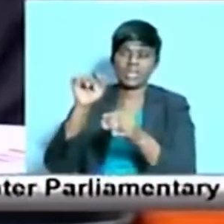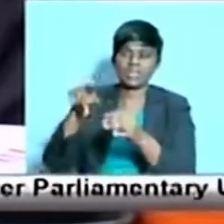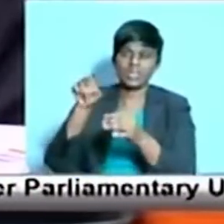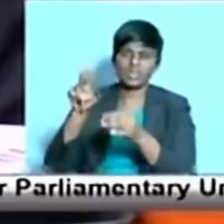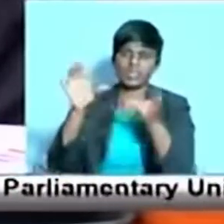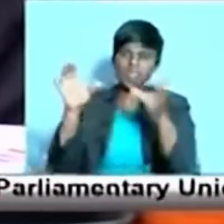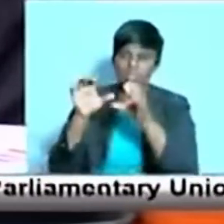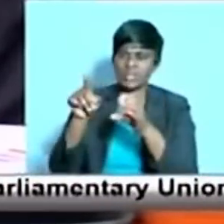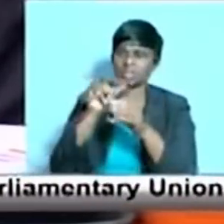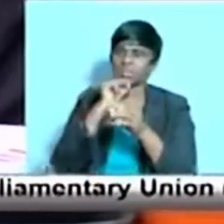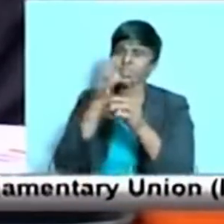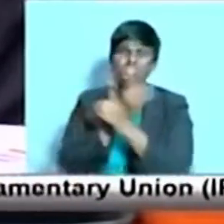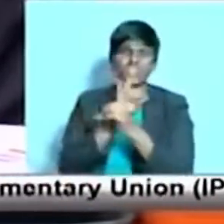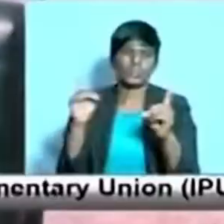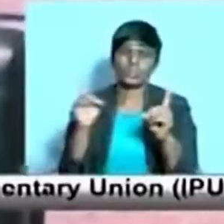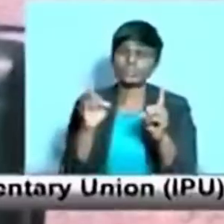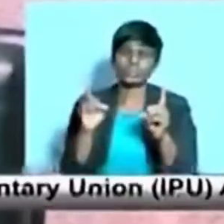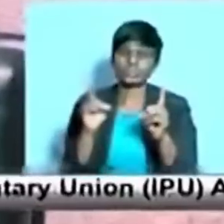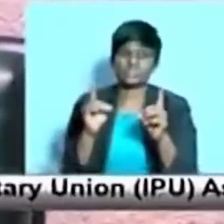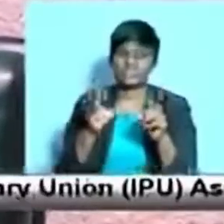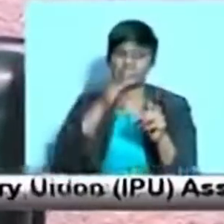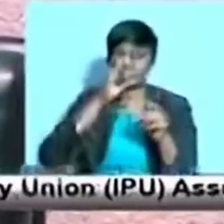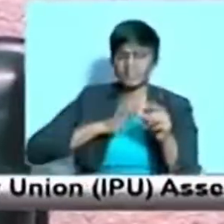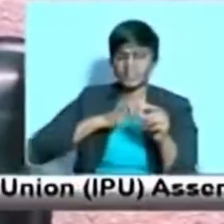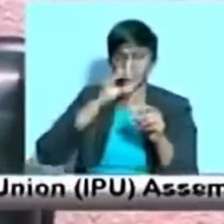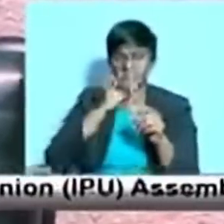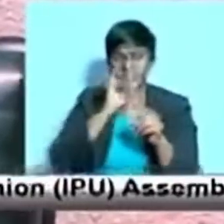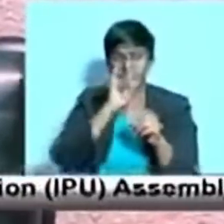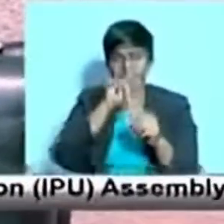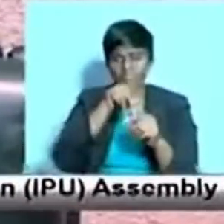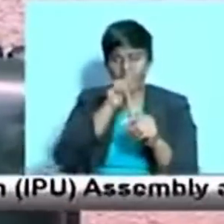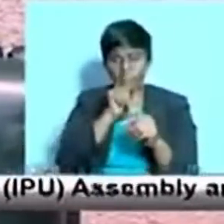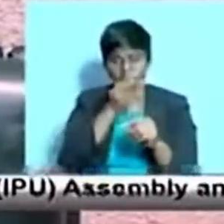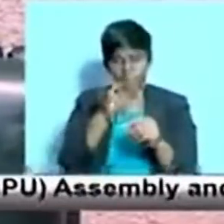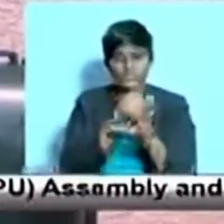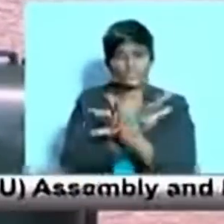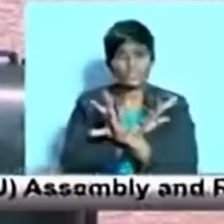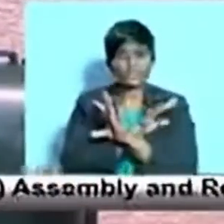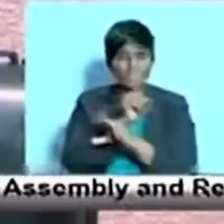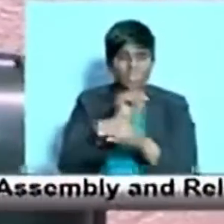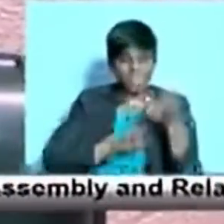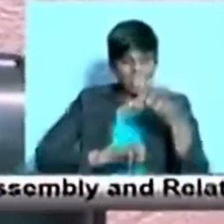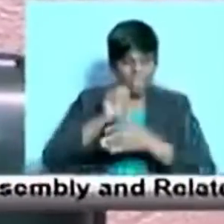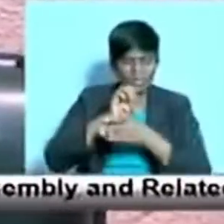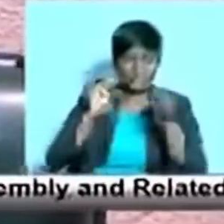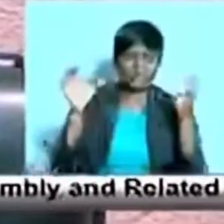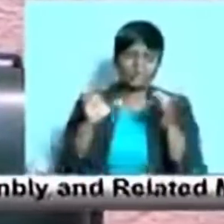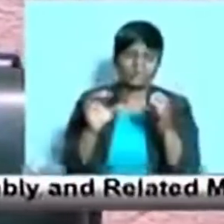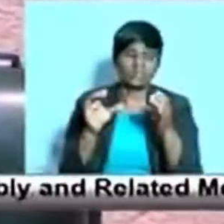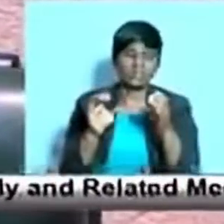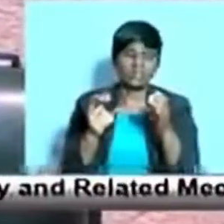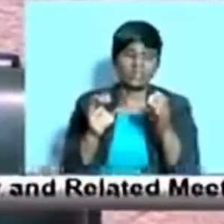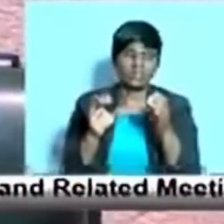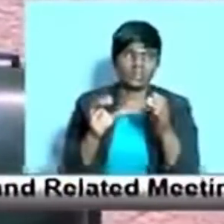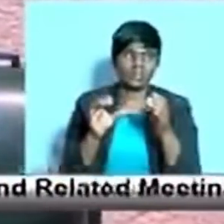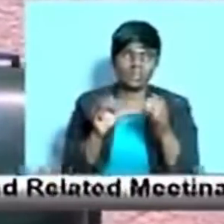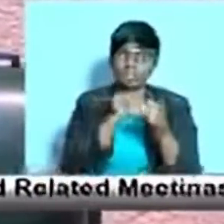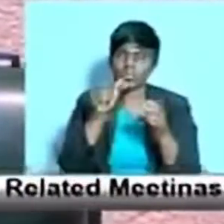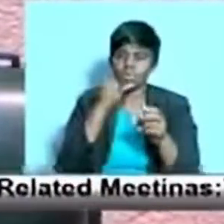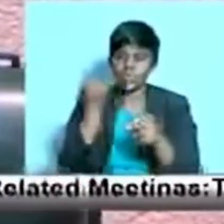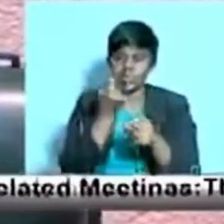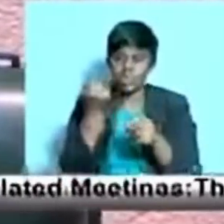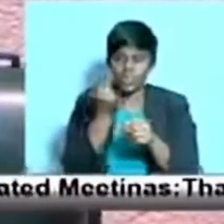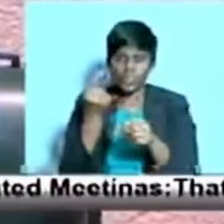being undemocratic. Madam Speaker, the IPU of Zambia, the Executive Committee, does not only consist